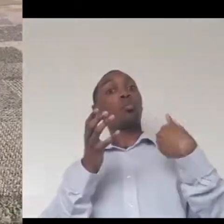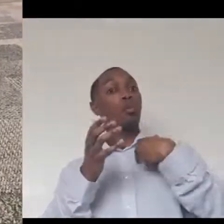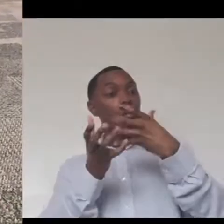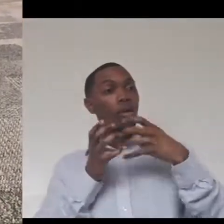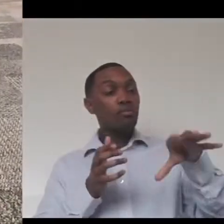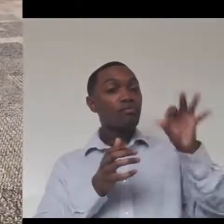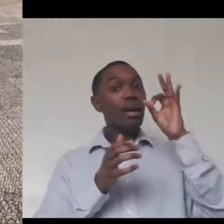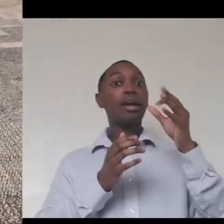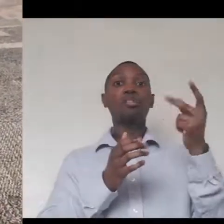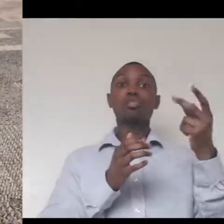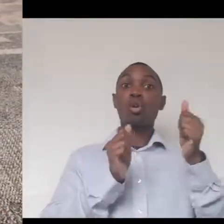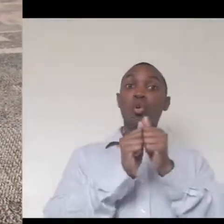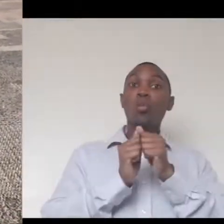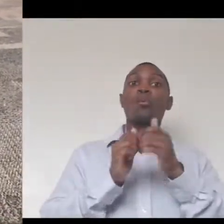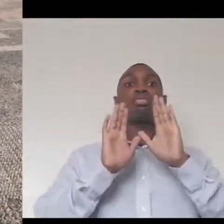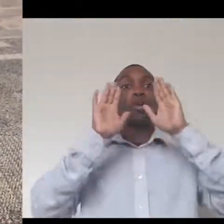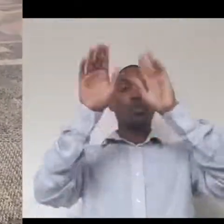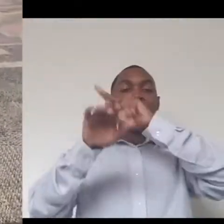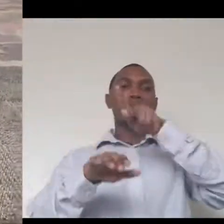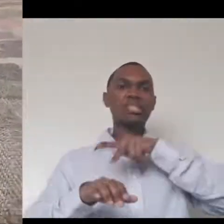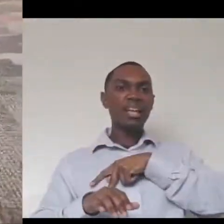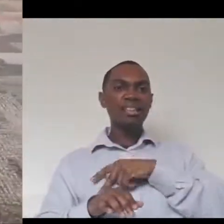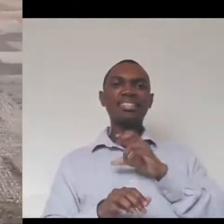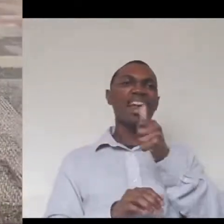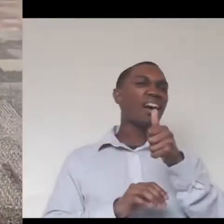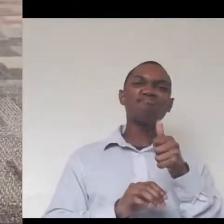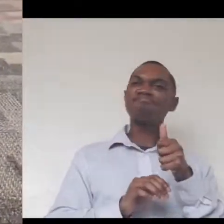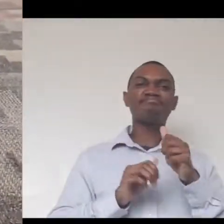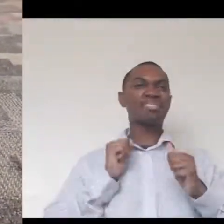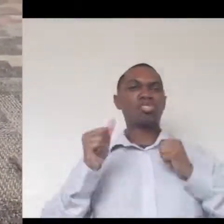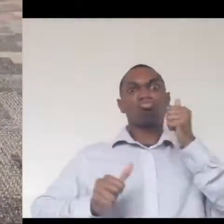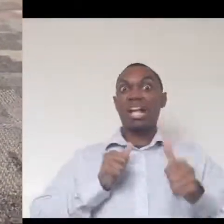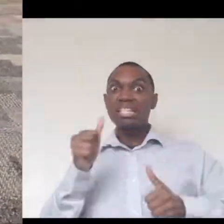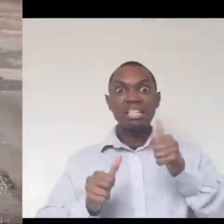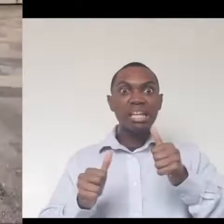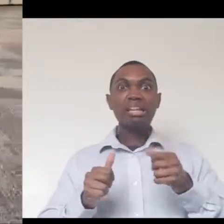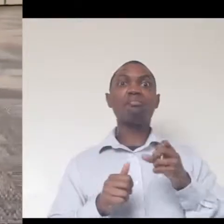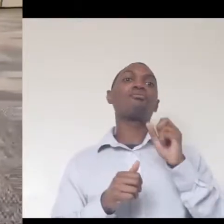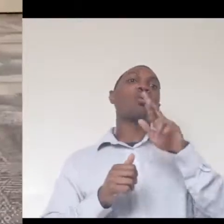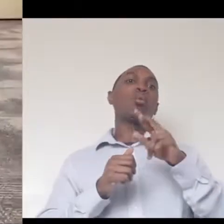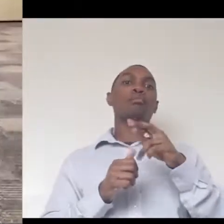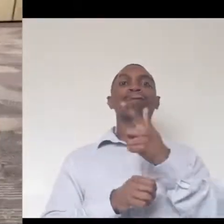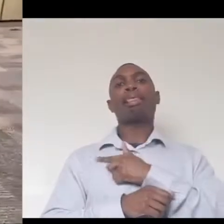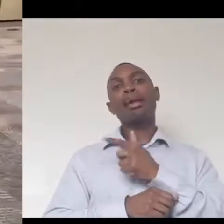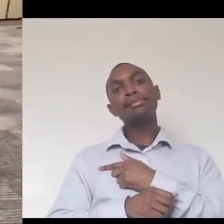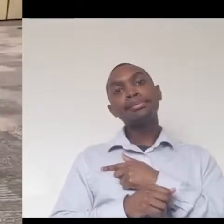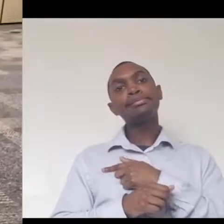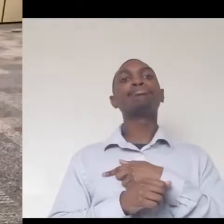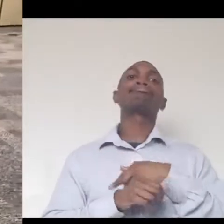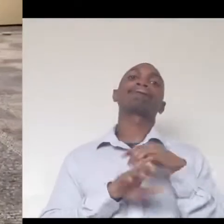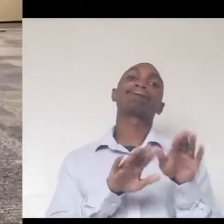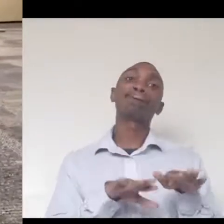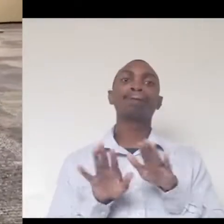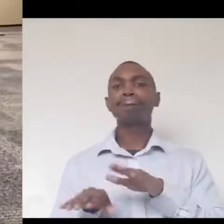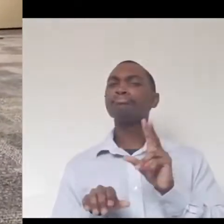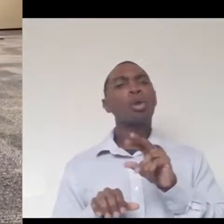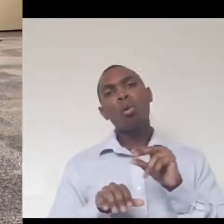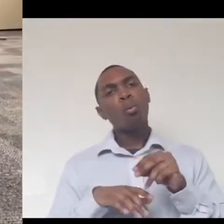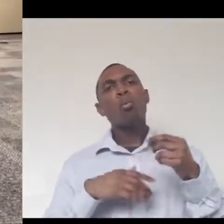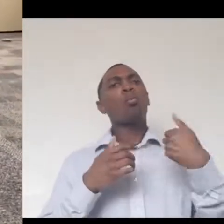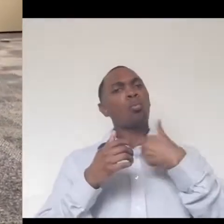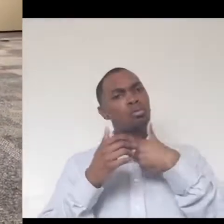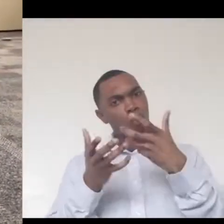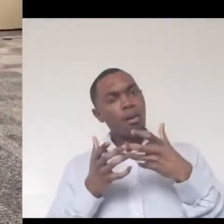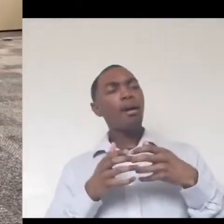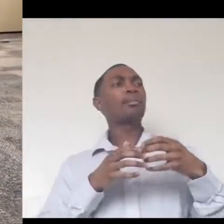one that was maybe too aggressive. We didn't want one that would maybe just lay around all the time. We wanted a dog that would play, that would